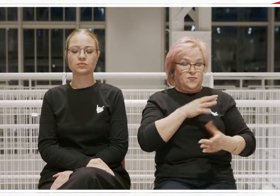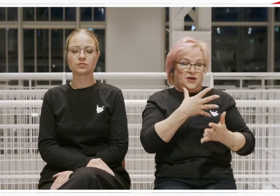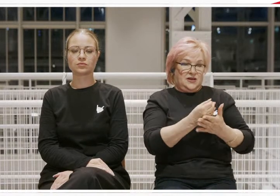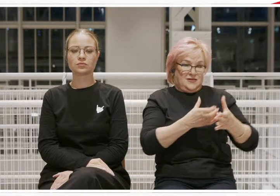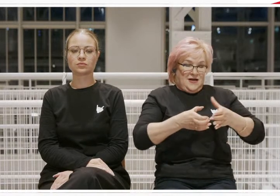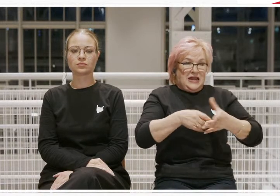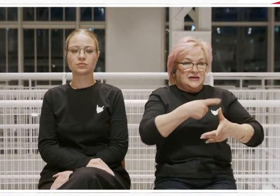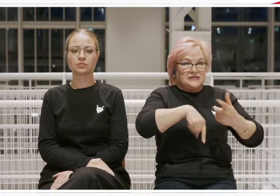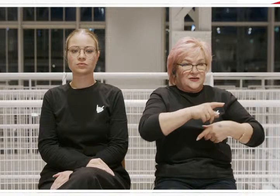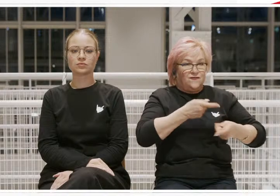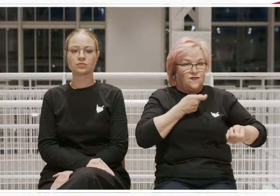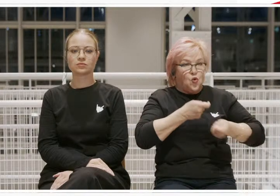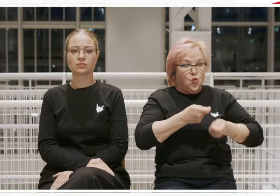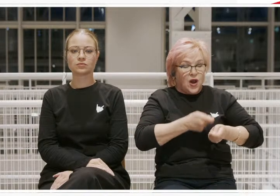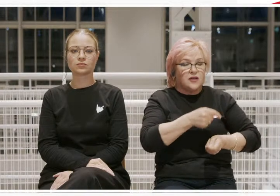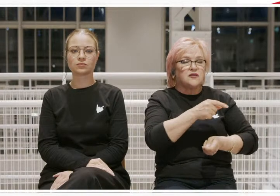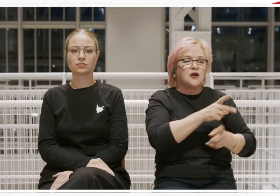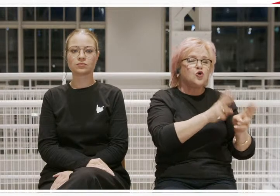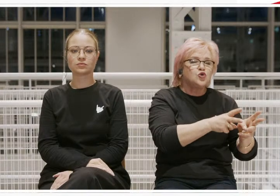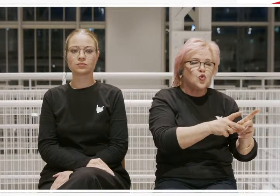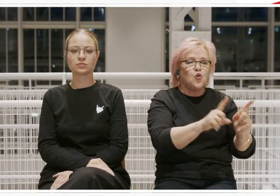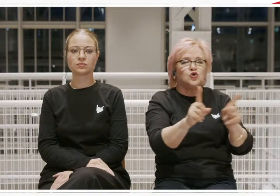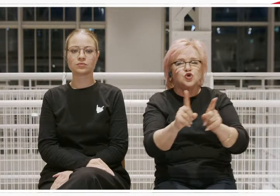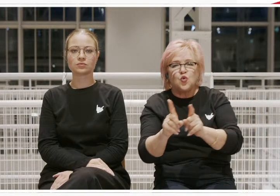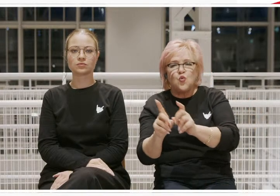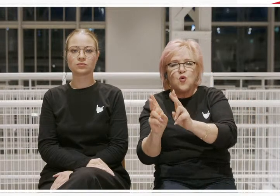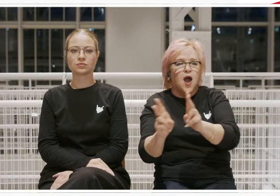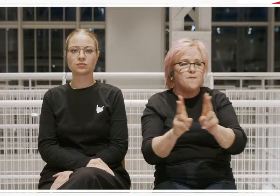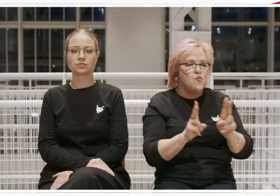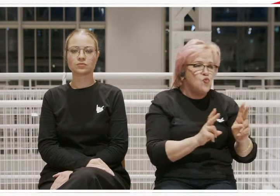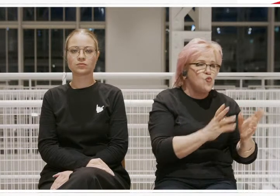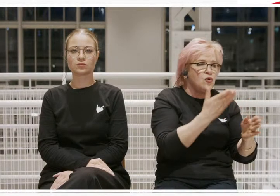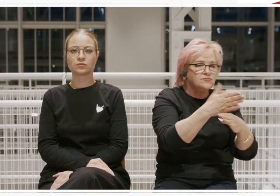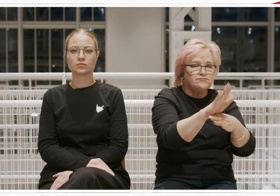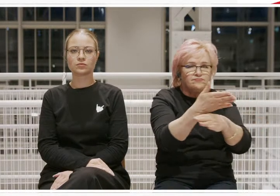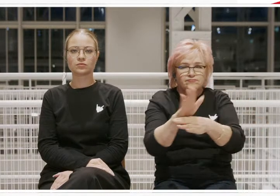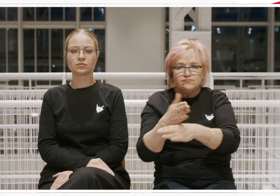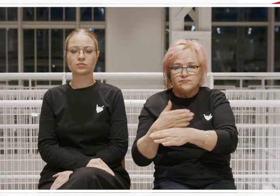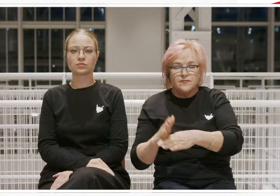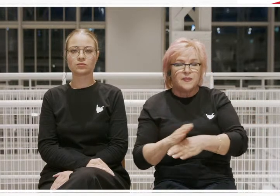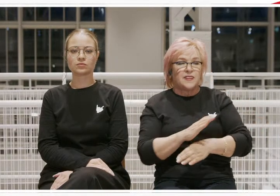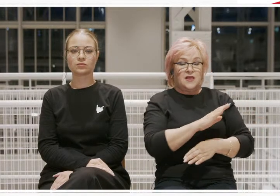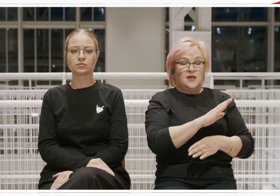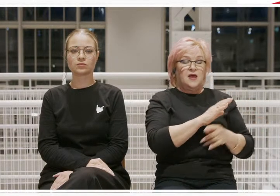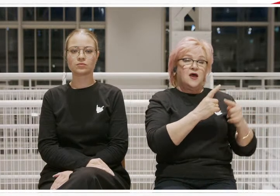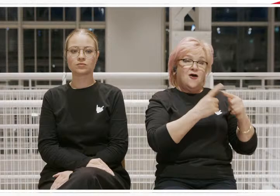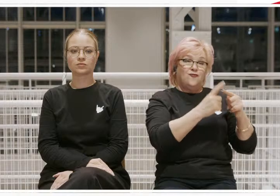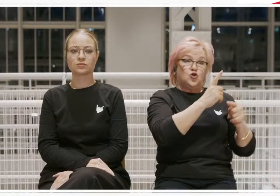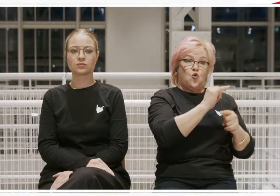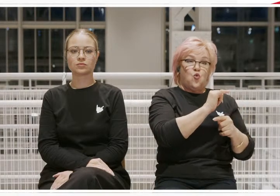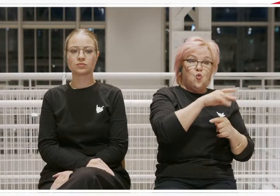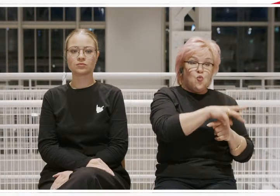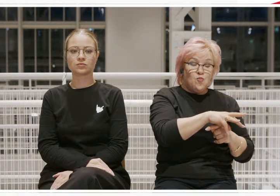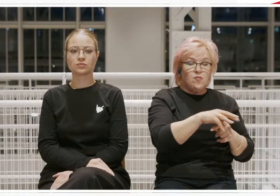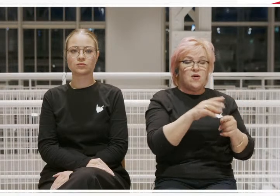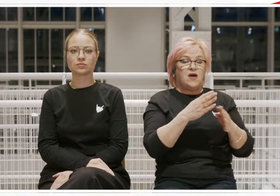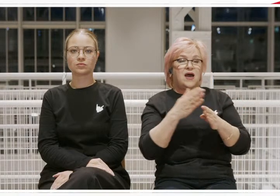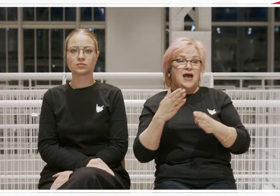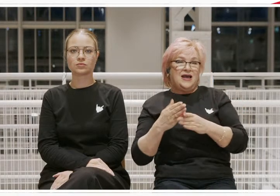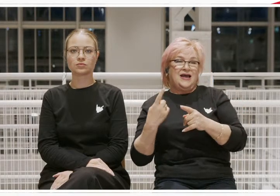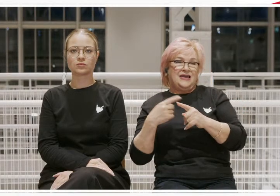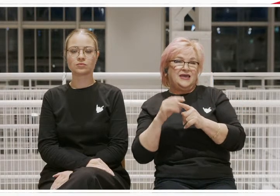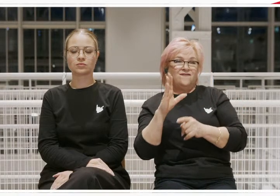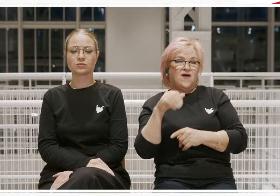Whom, took place in 3 venues with the participation of 77 artists and attracted